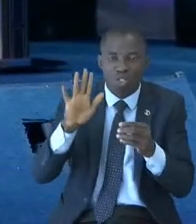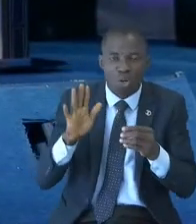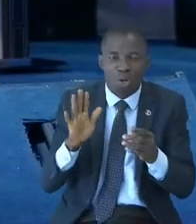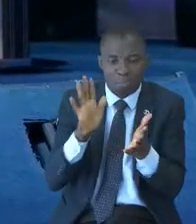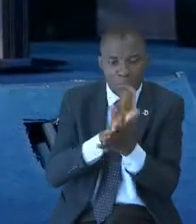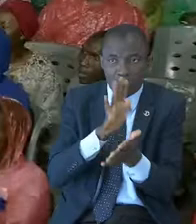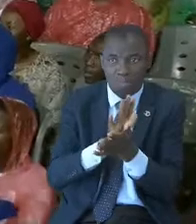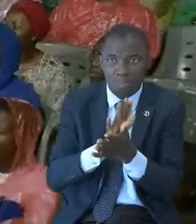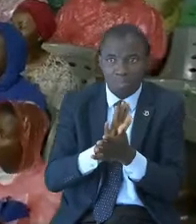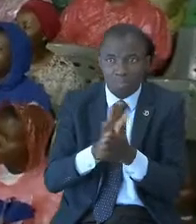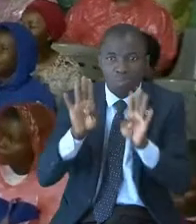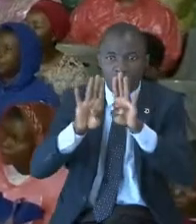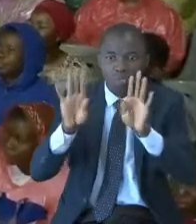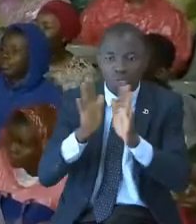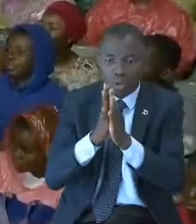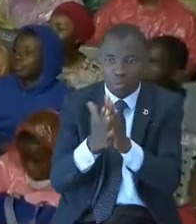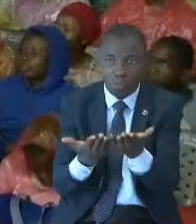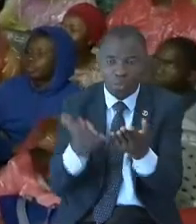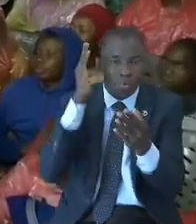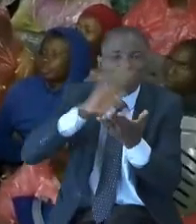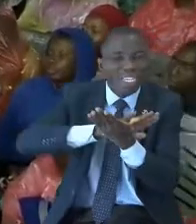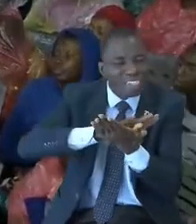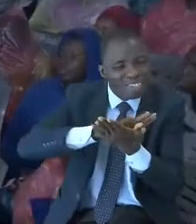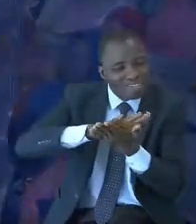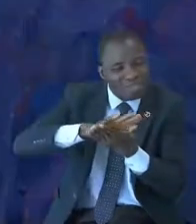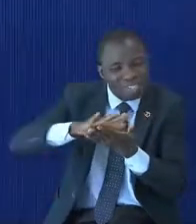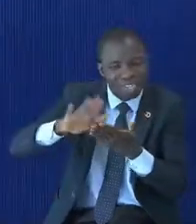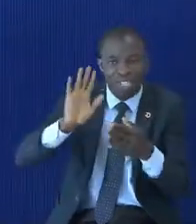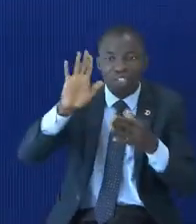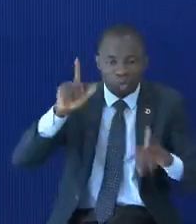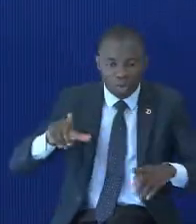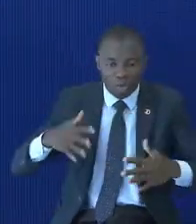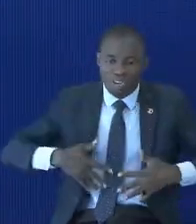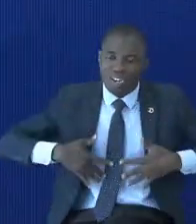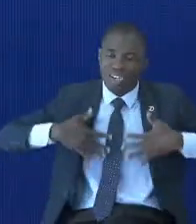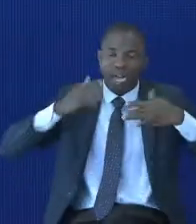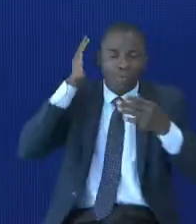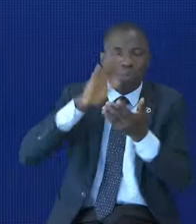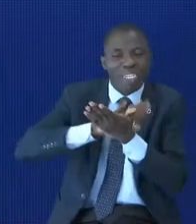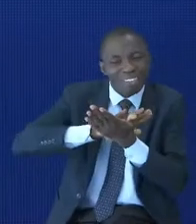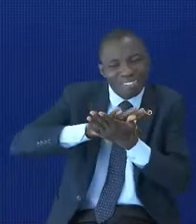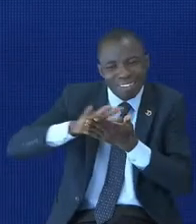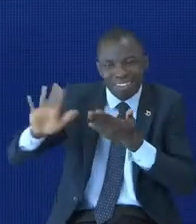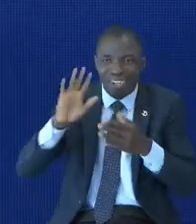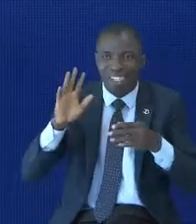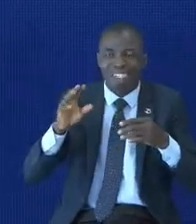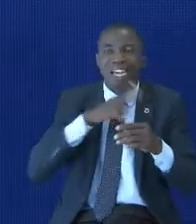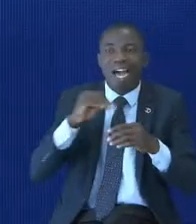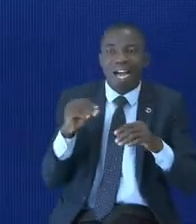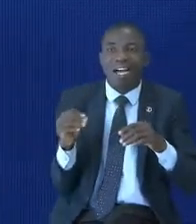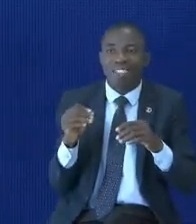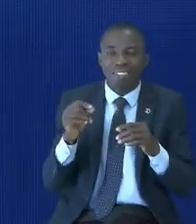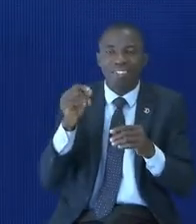clear. I said your slate, my slate. My slate will